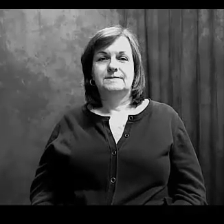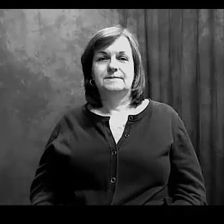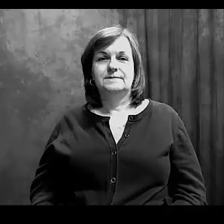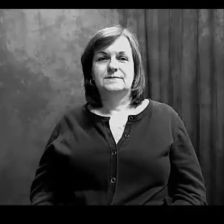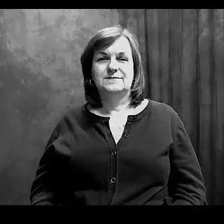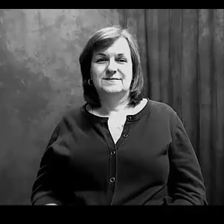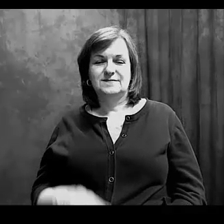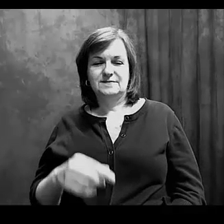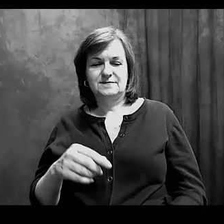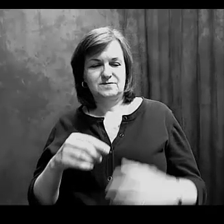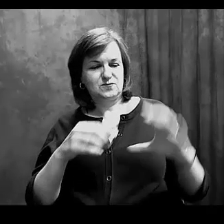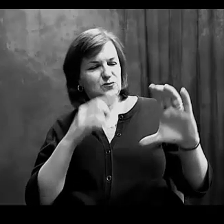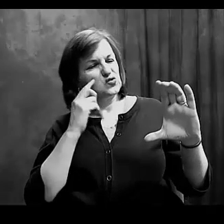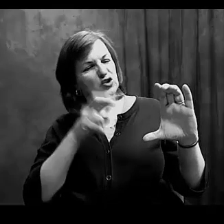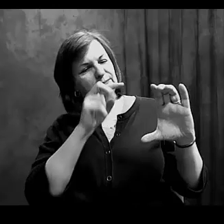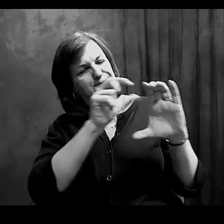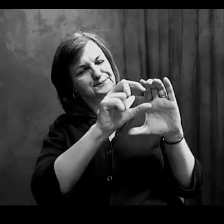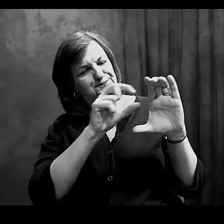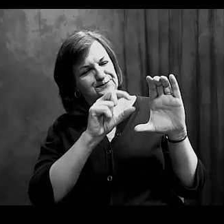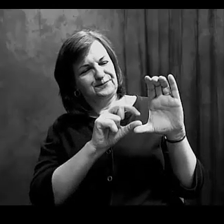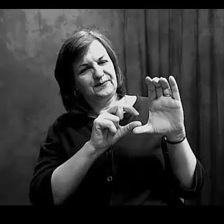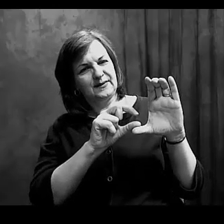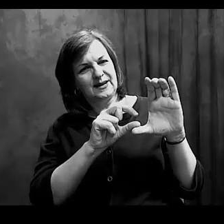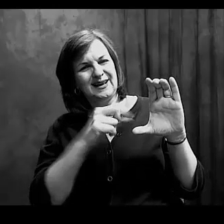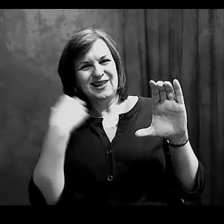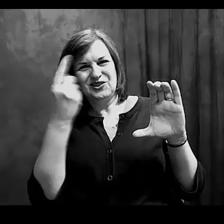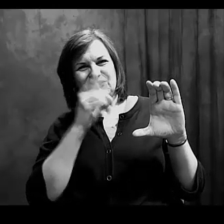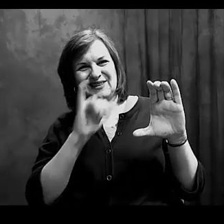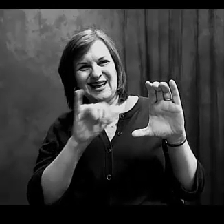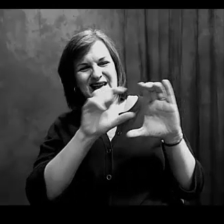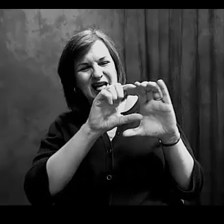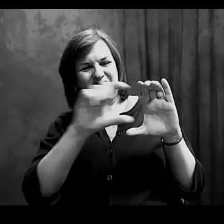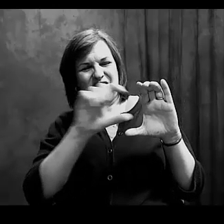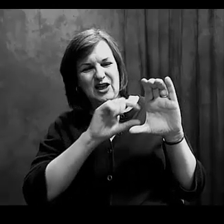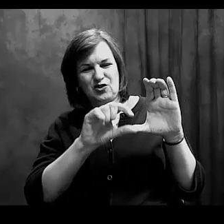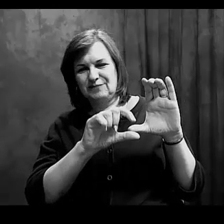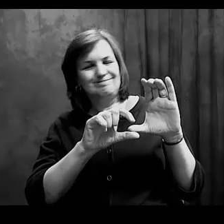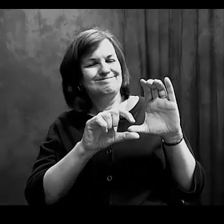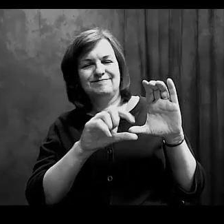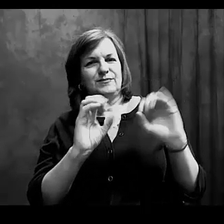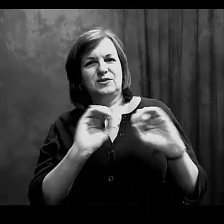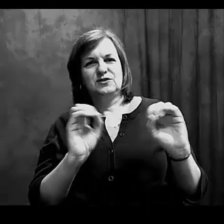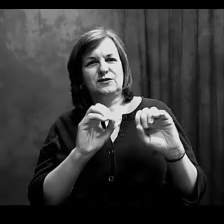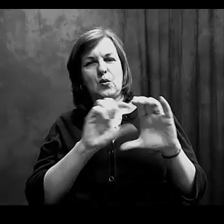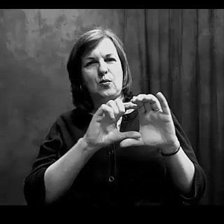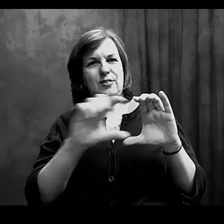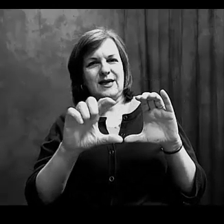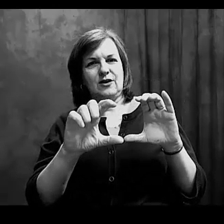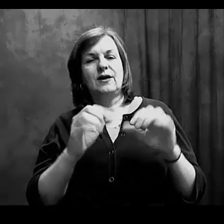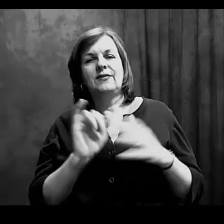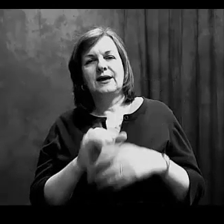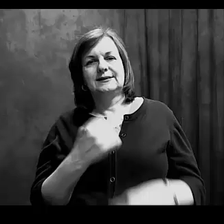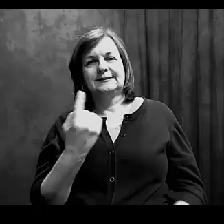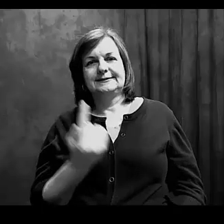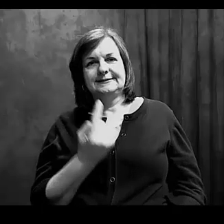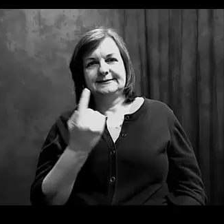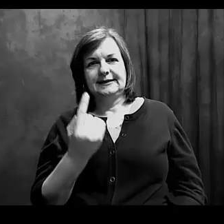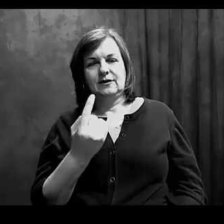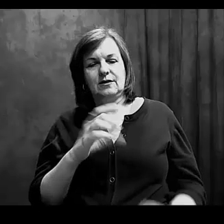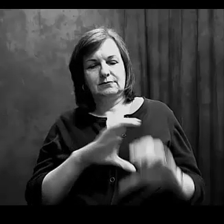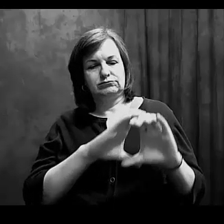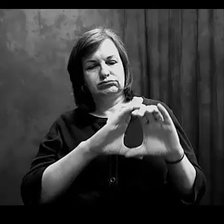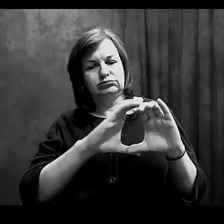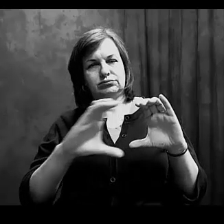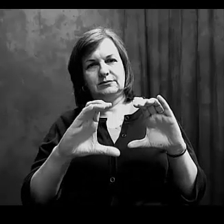It gives the appearance of having some sort of layering, but there is no layer. These are